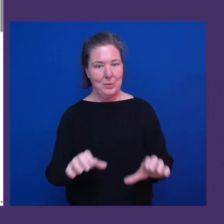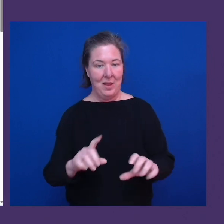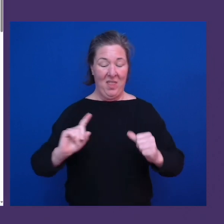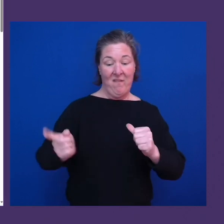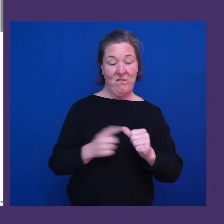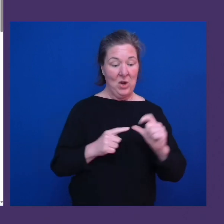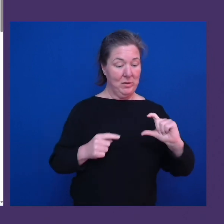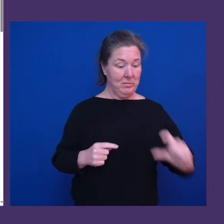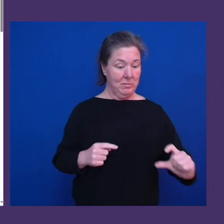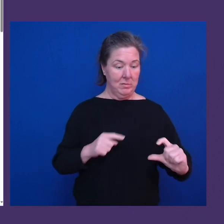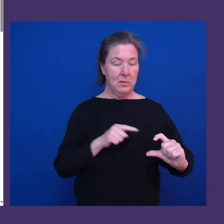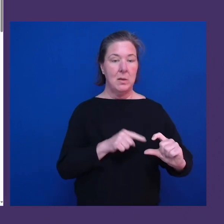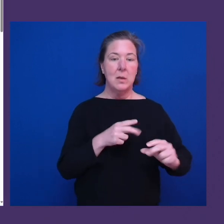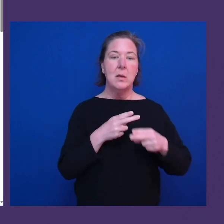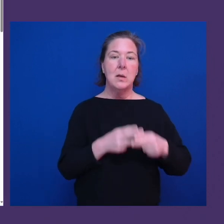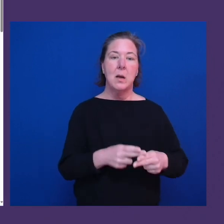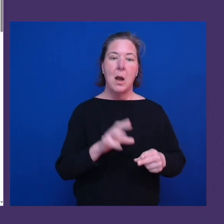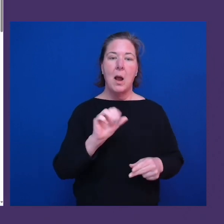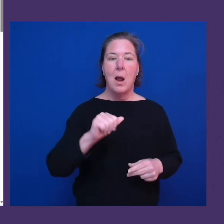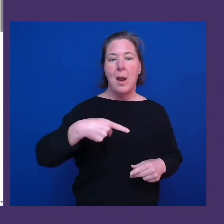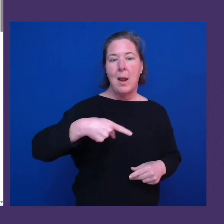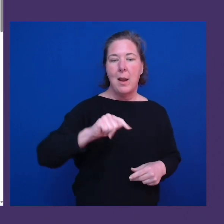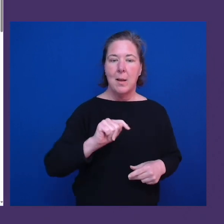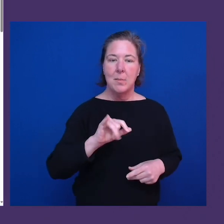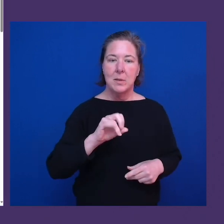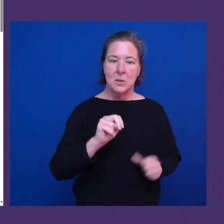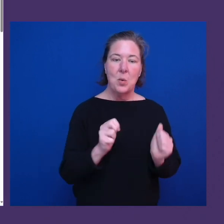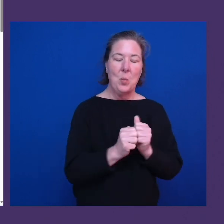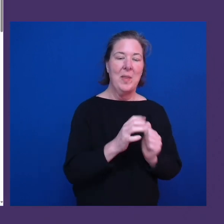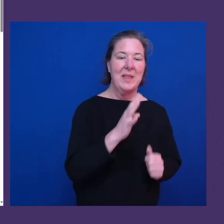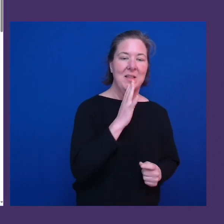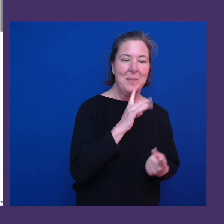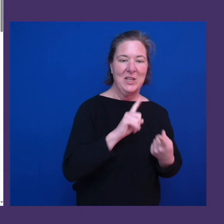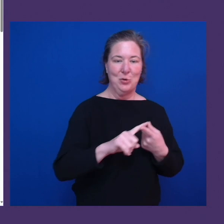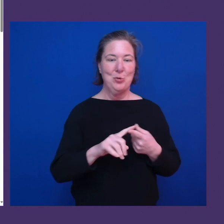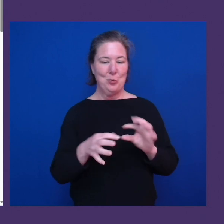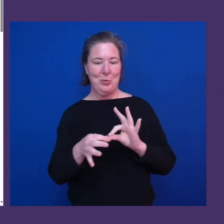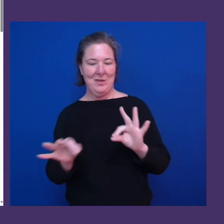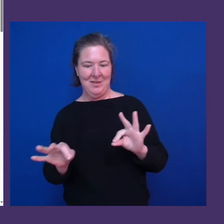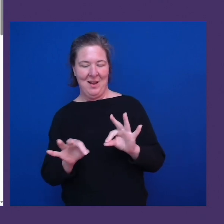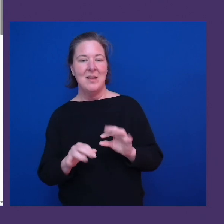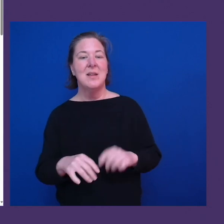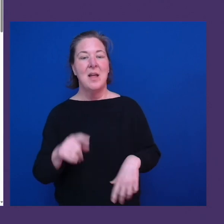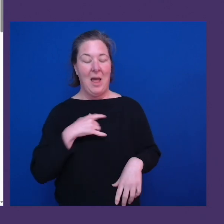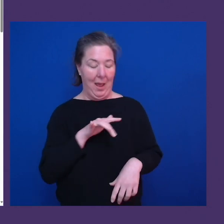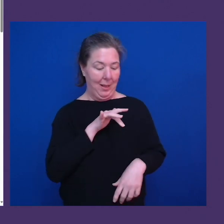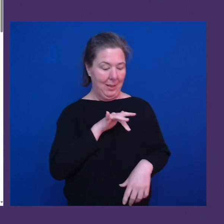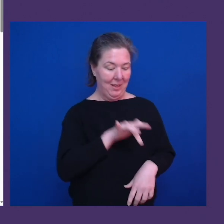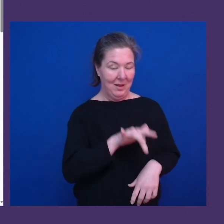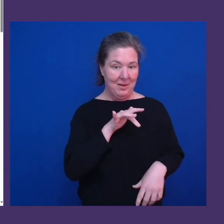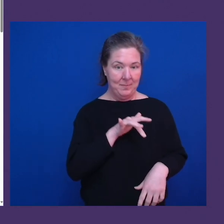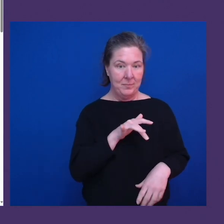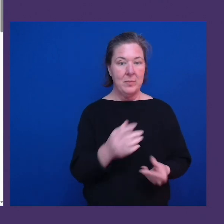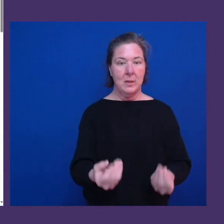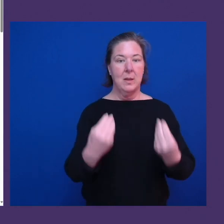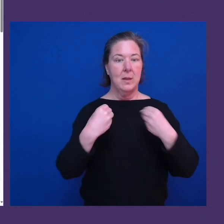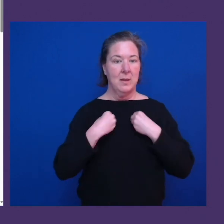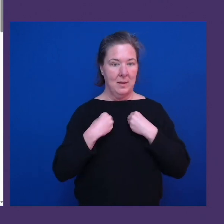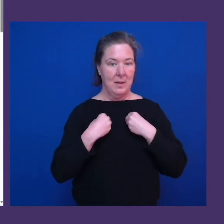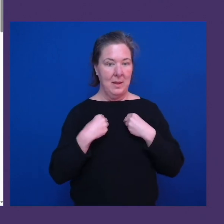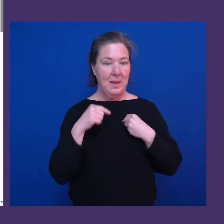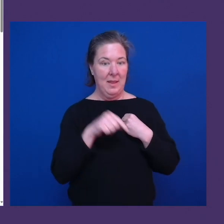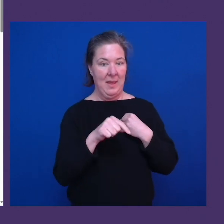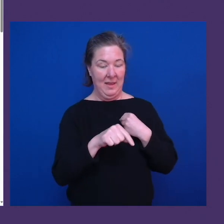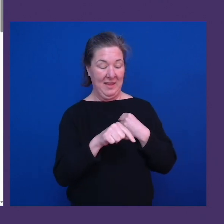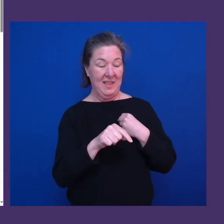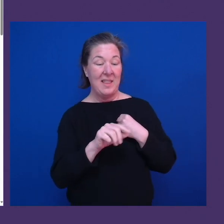tile is called Captions with Speech to Text. I click into that tile, and that gives me the captioning